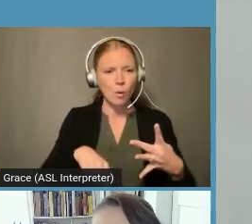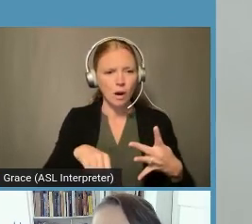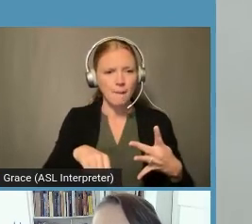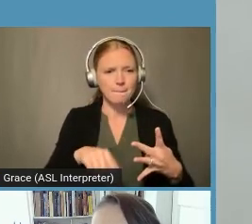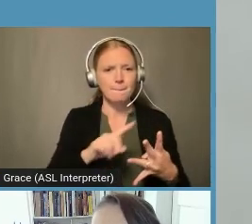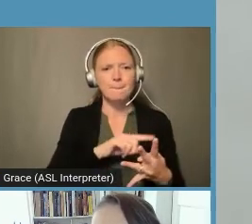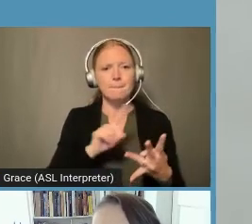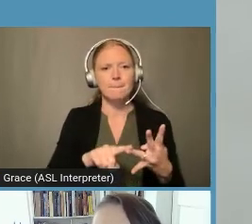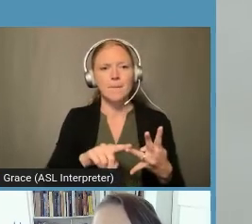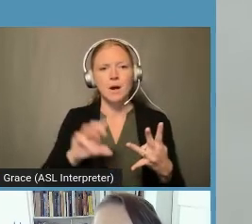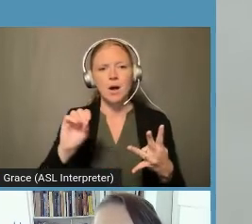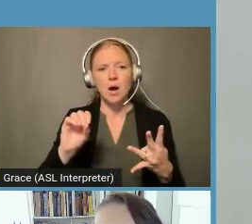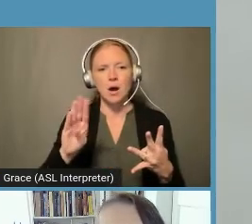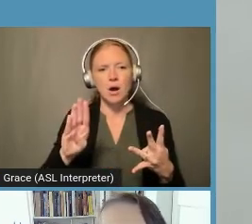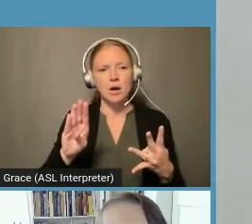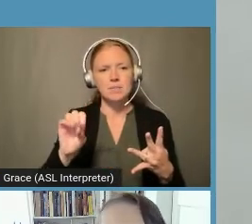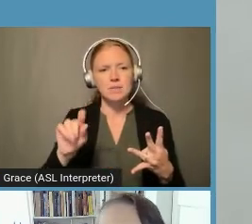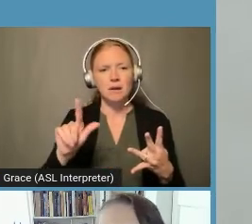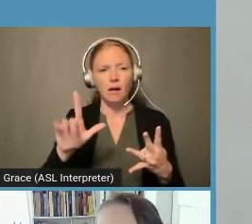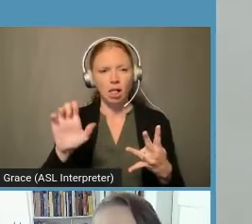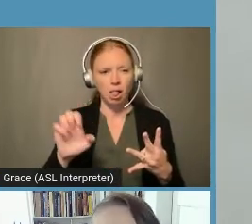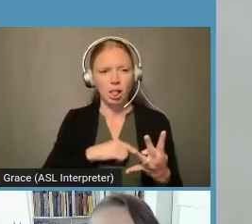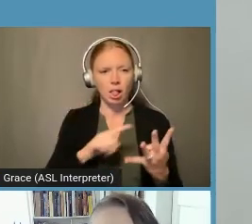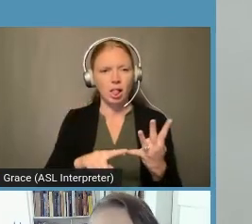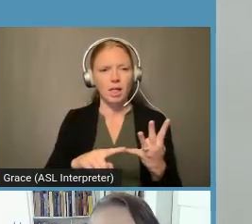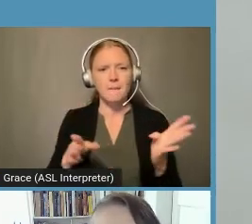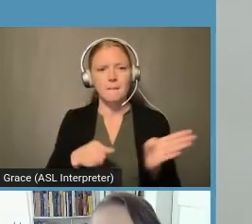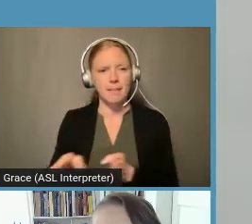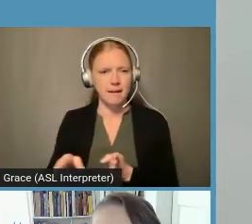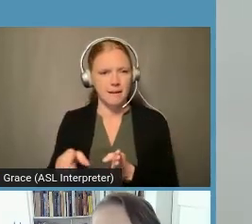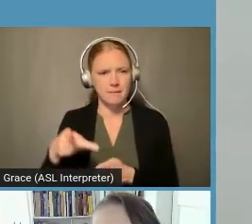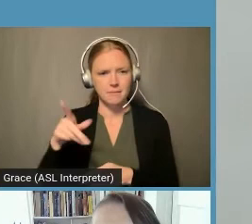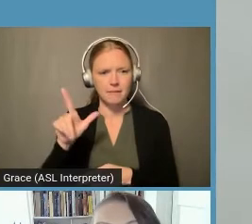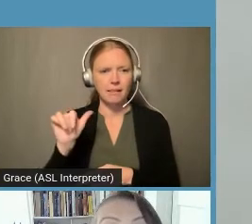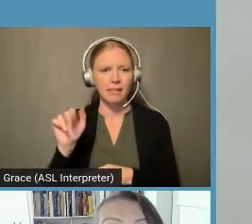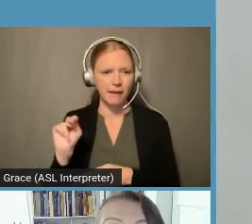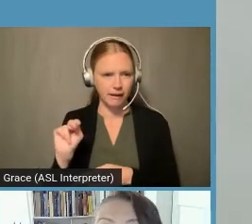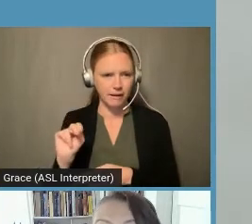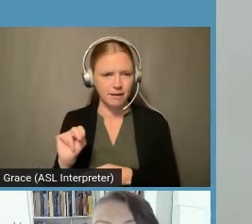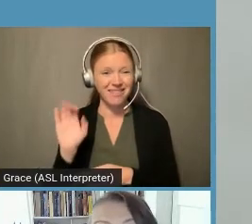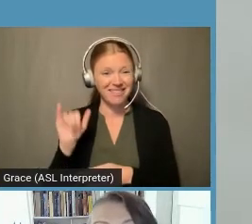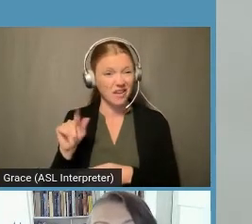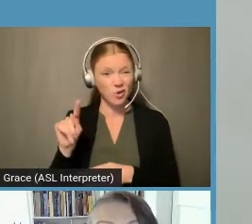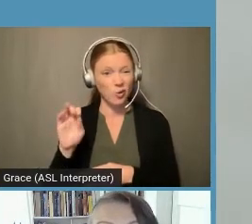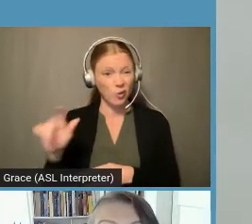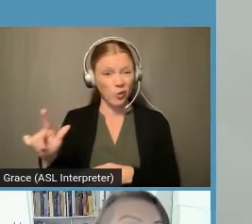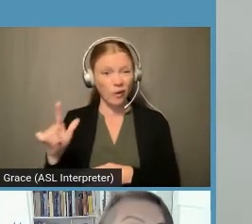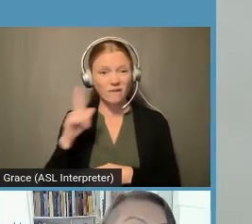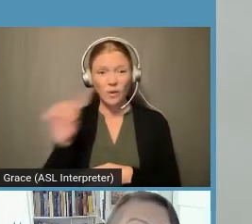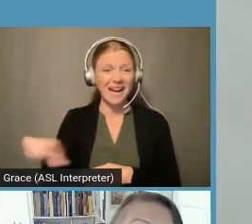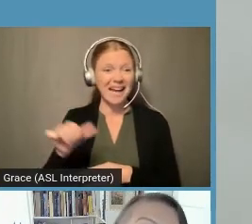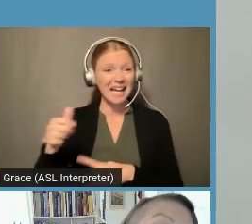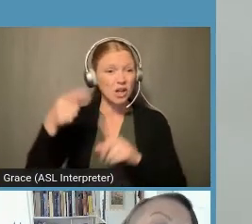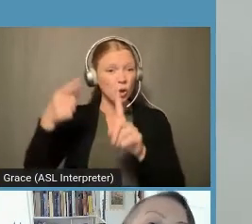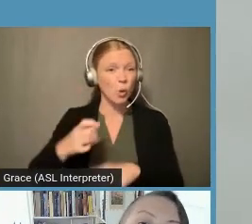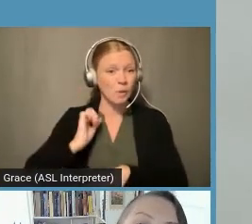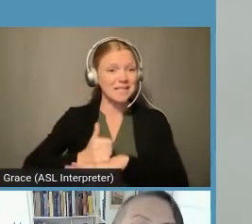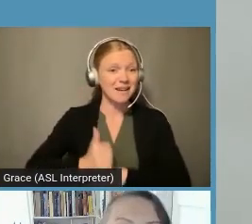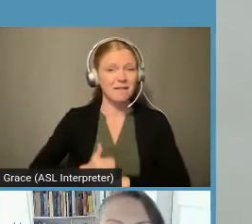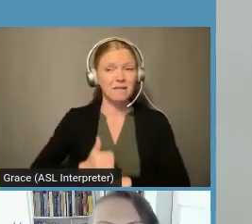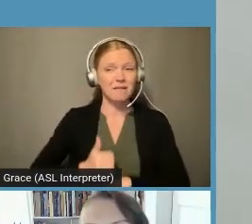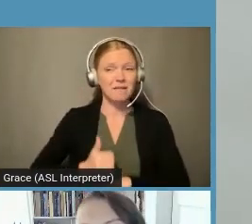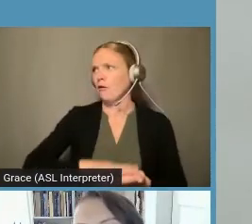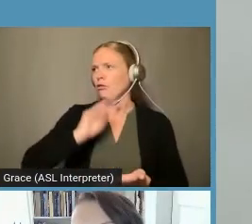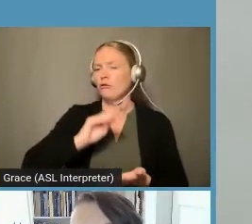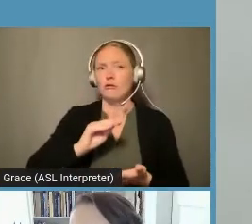Plan. And it was developed as a tool to help people with any goal setting in life. You want to learn a foreign language,